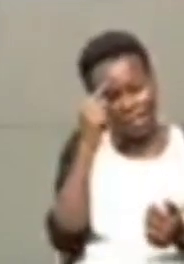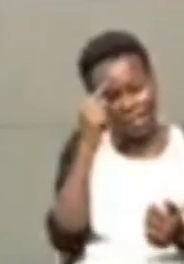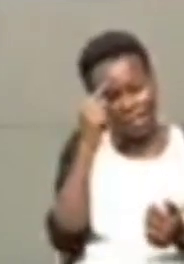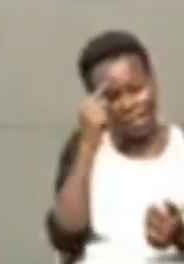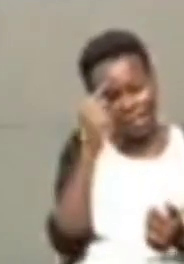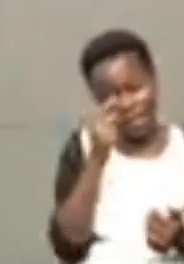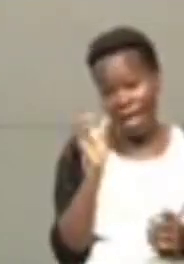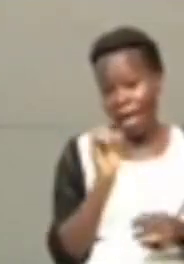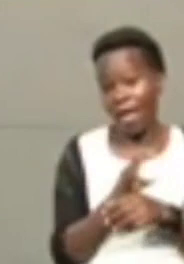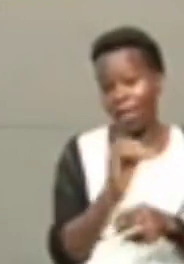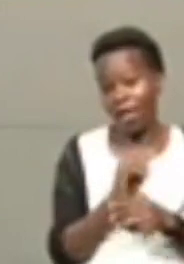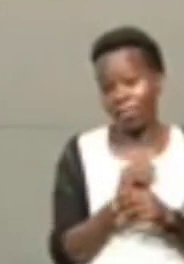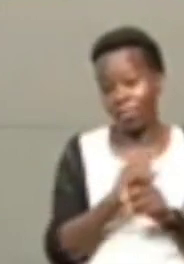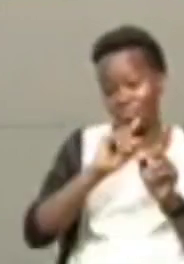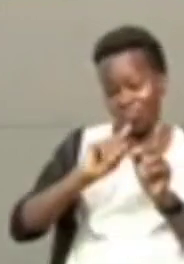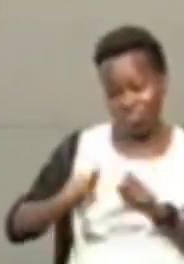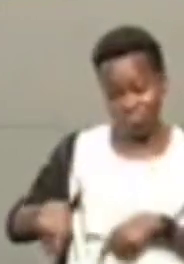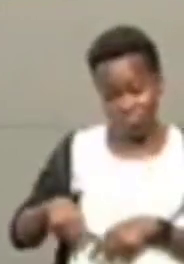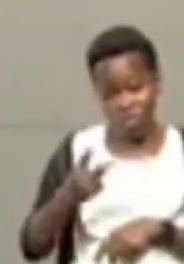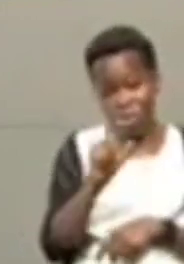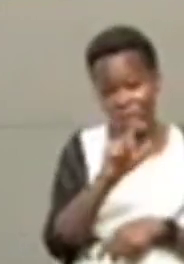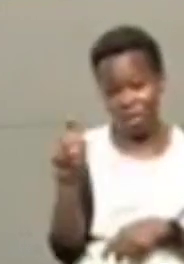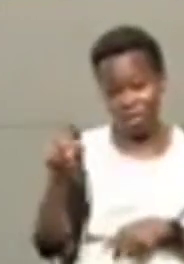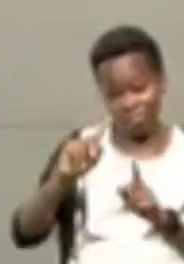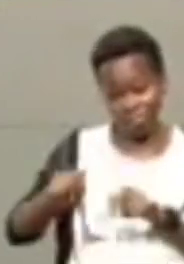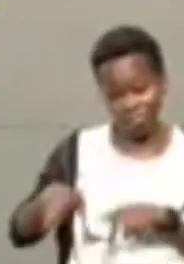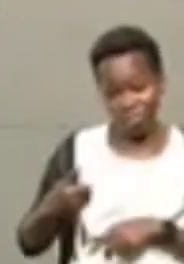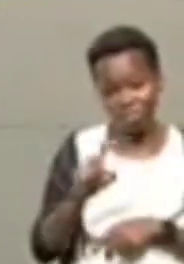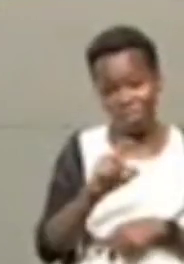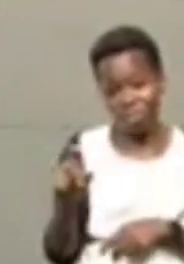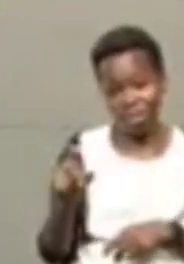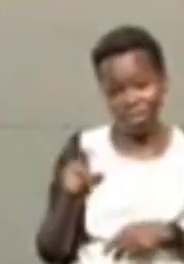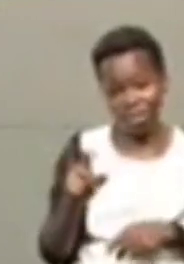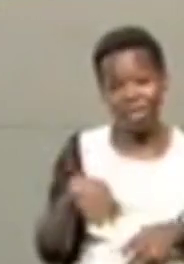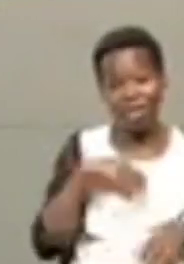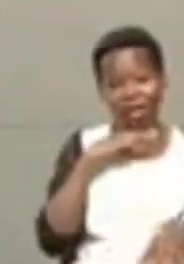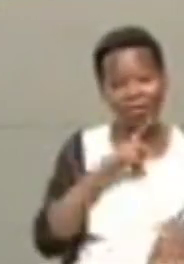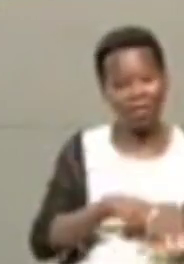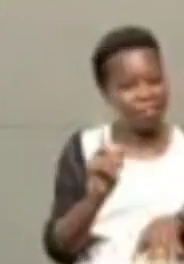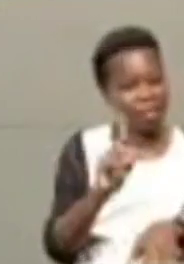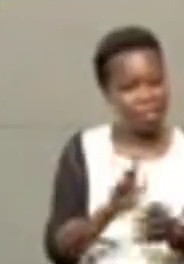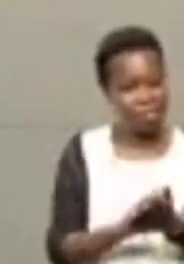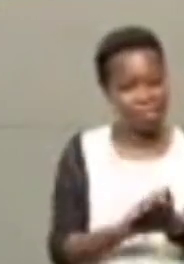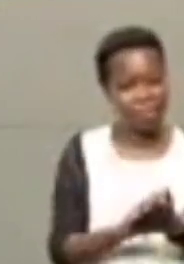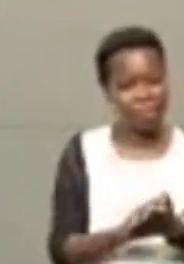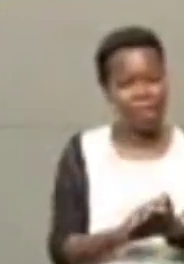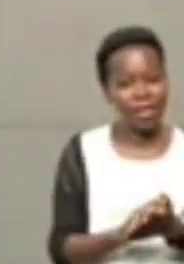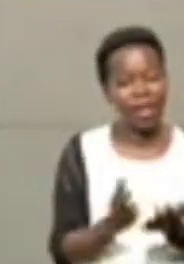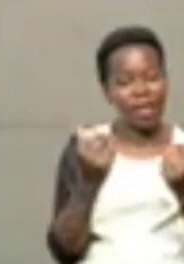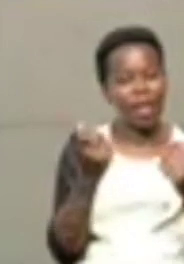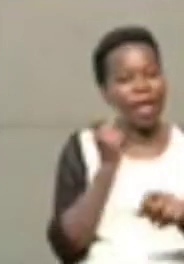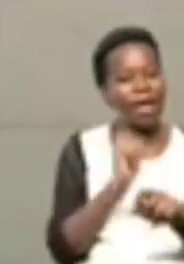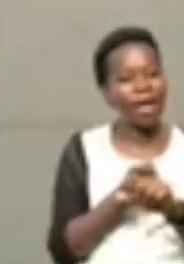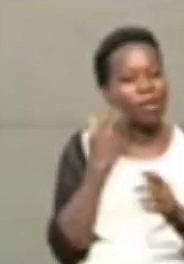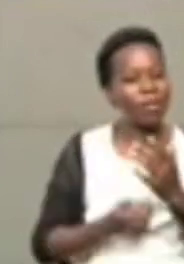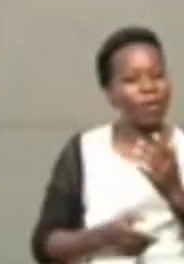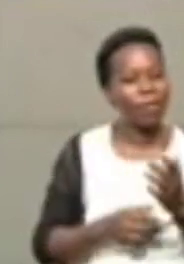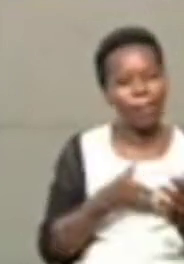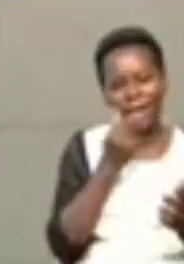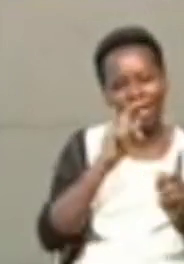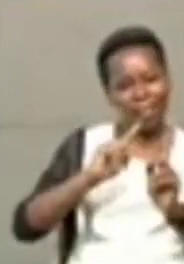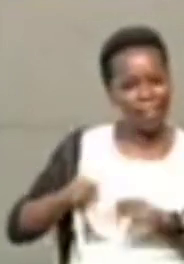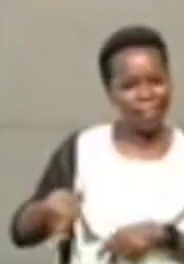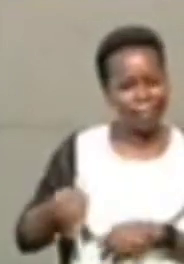EFRIS? Because you've given time, 2 weeks, and I don't think 2 weeks is going to be adequate time, but that's what you're proposing. What's hard about suspending